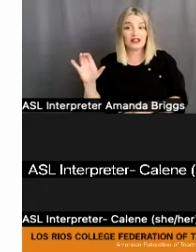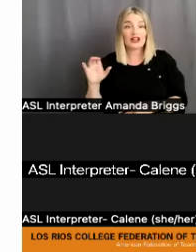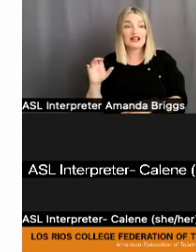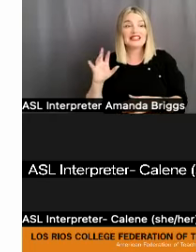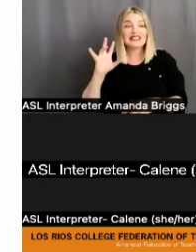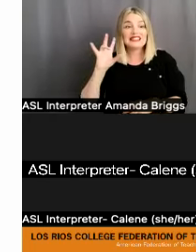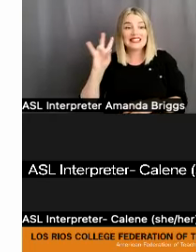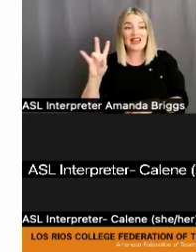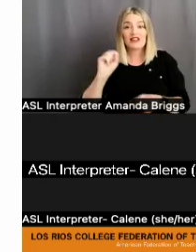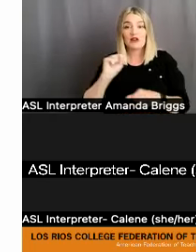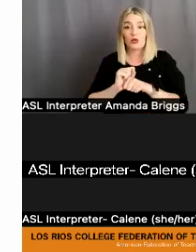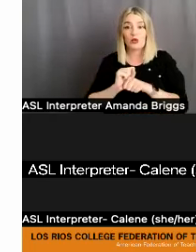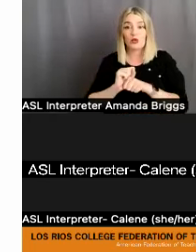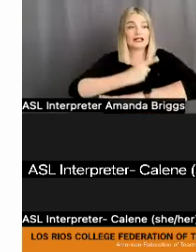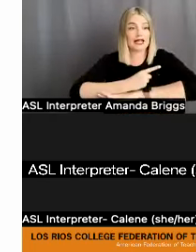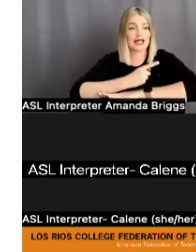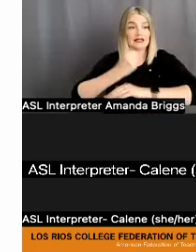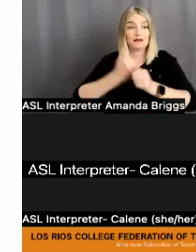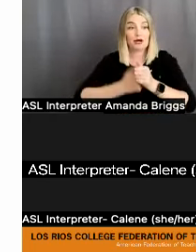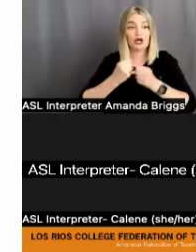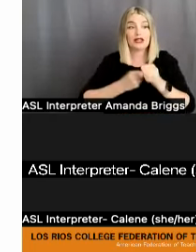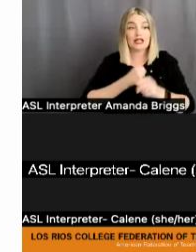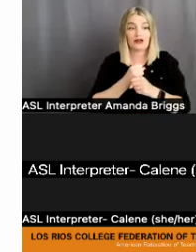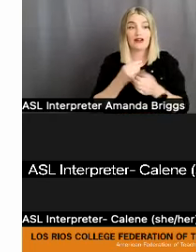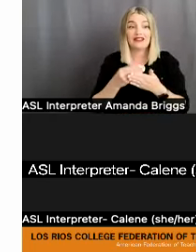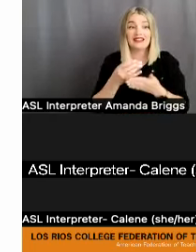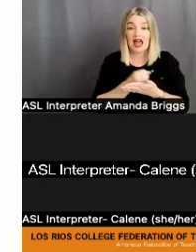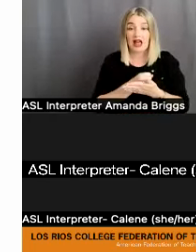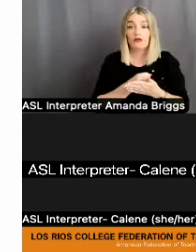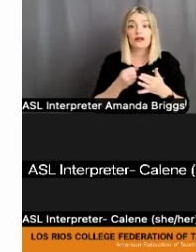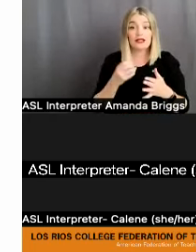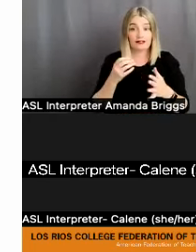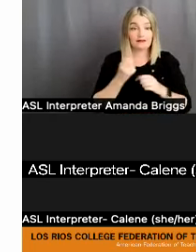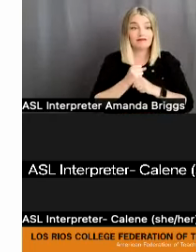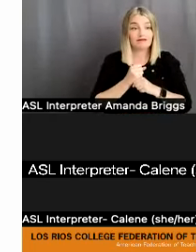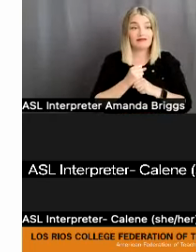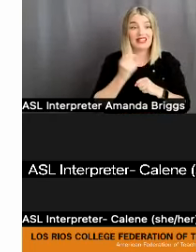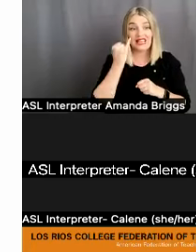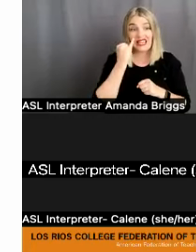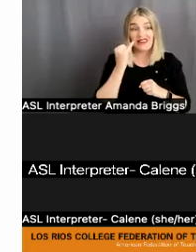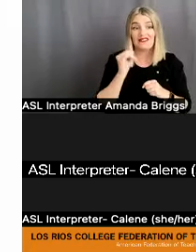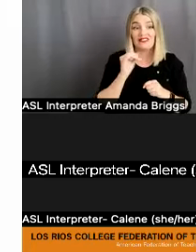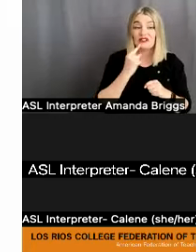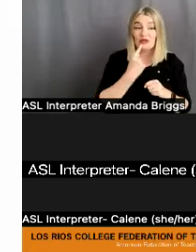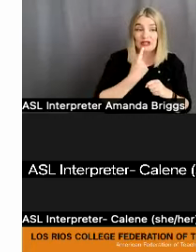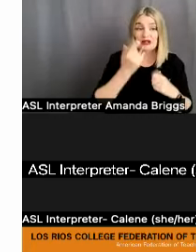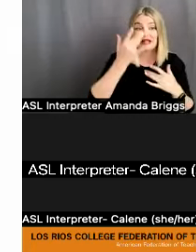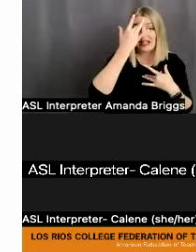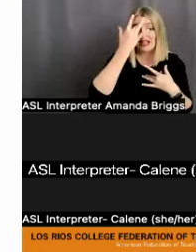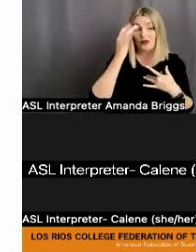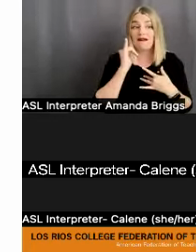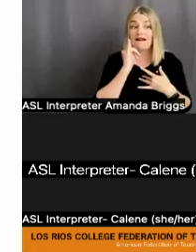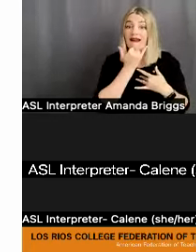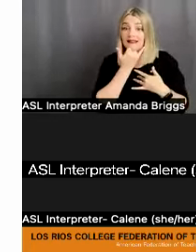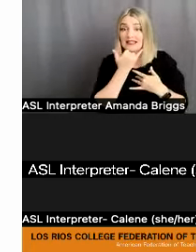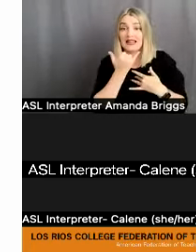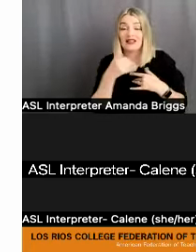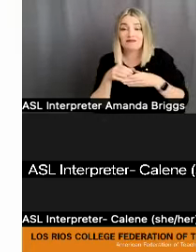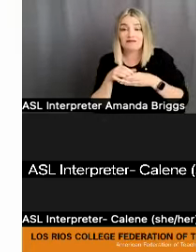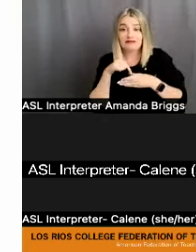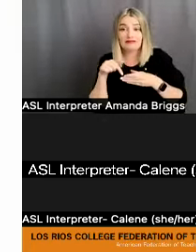year of salary entitlement in the case of critical illness or accident of a member of the immediate family. So